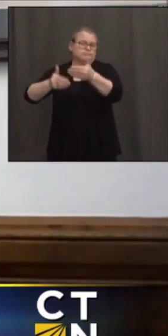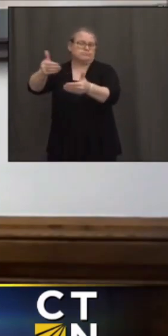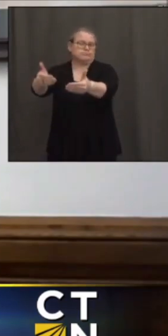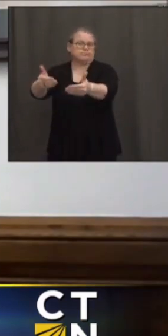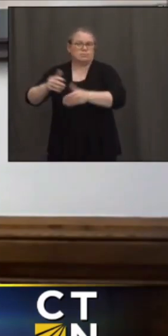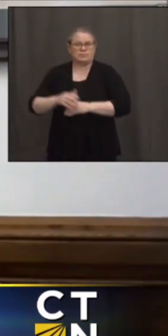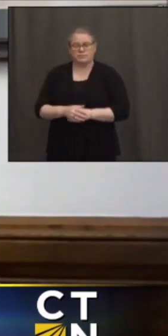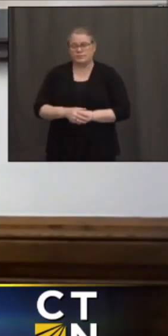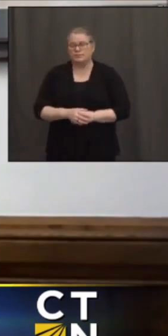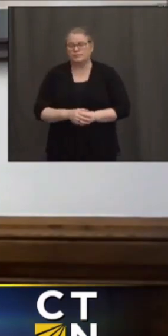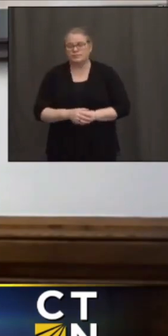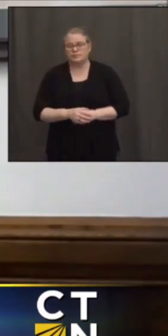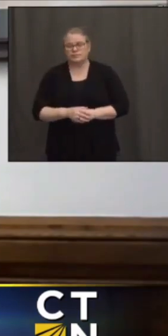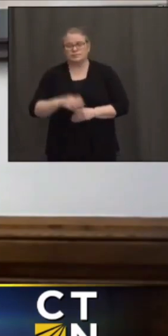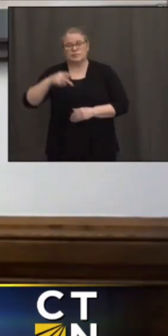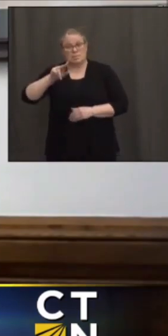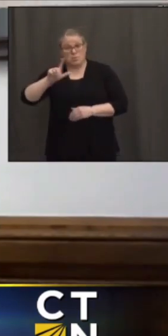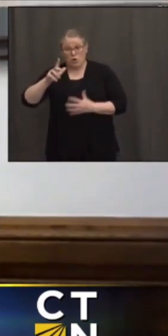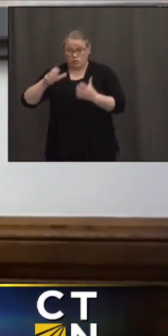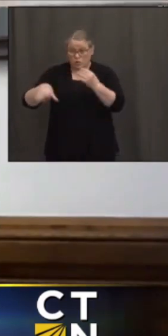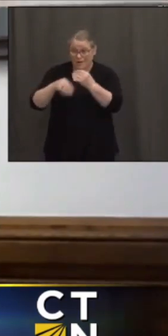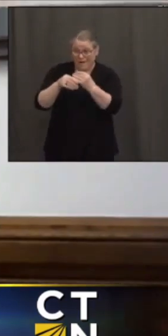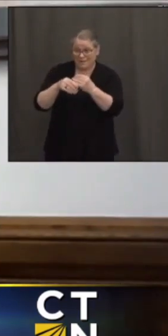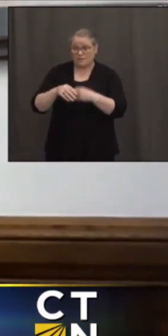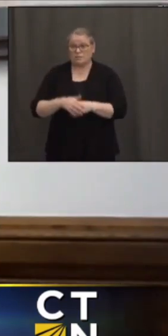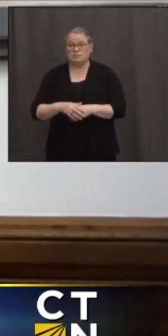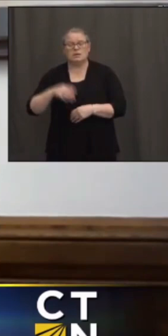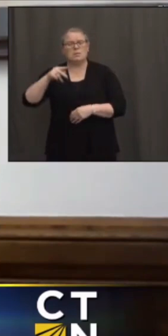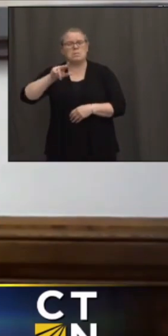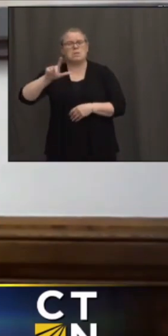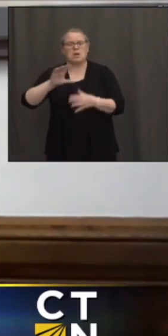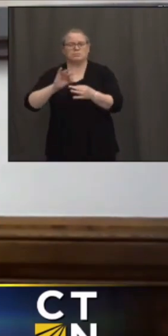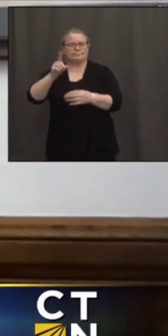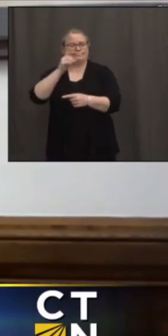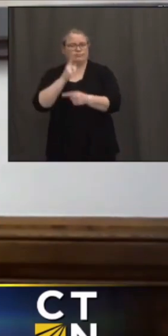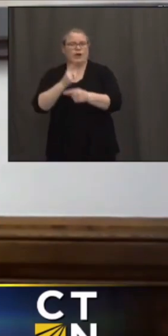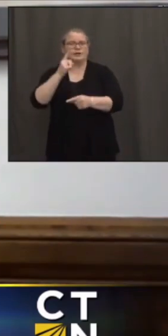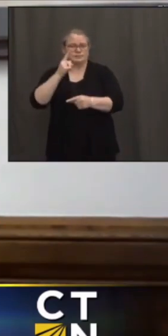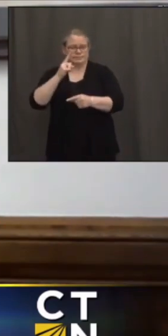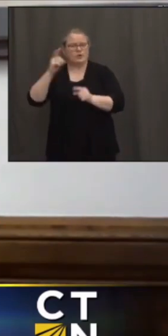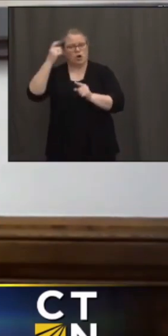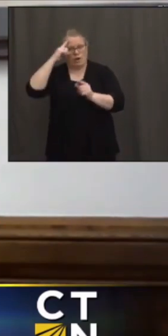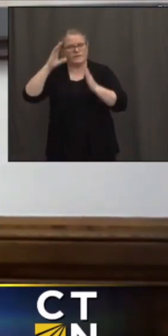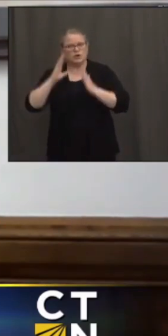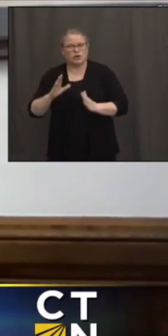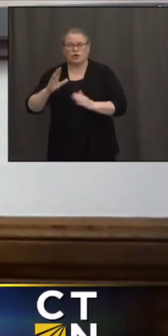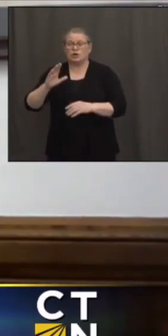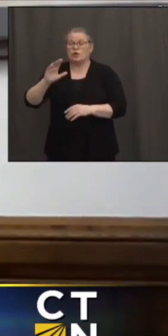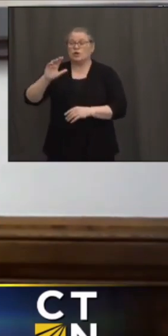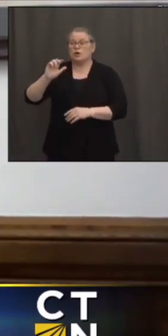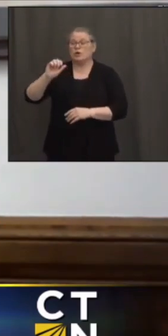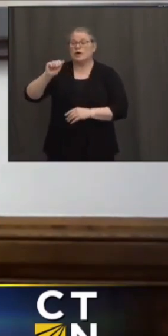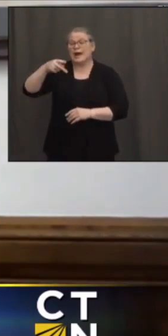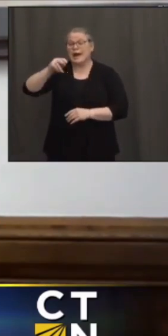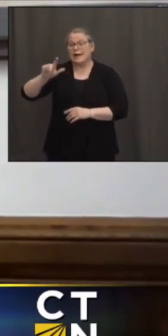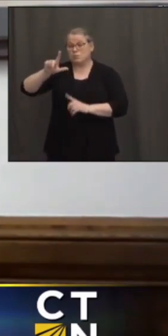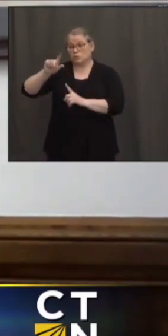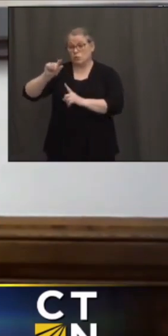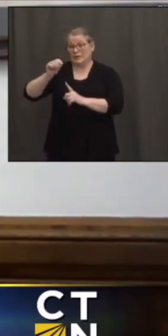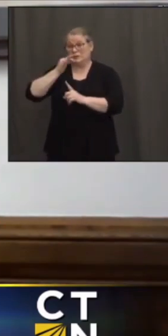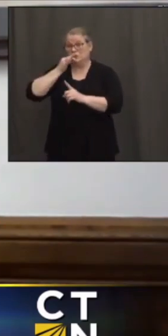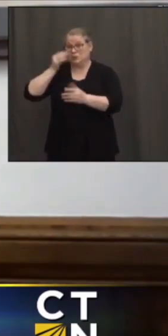legislative counsel. As you know, with April 20th upon us, we're going to be narrowing